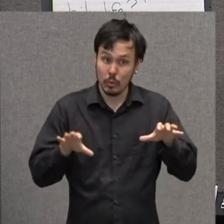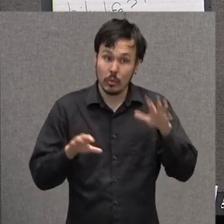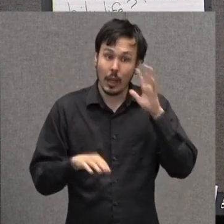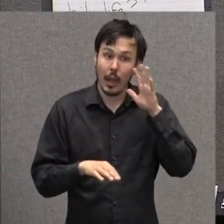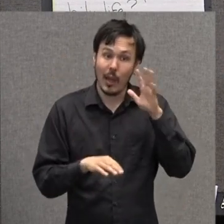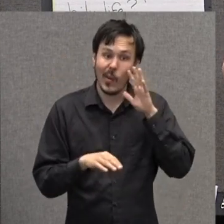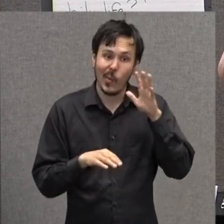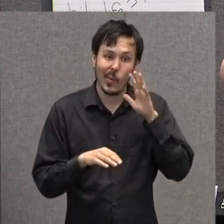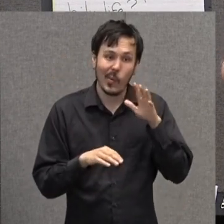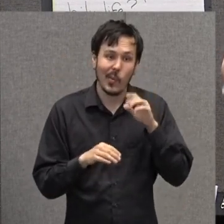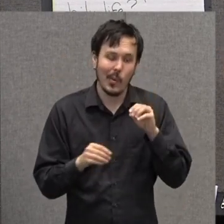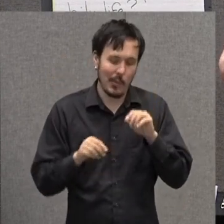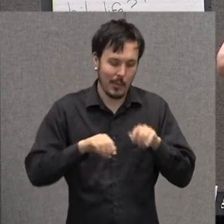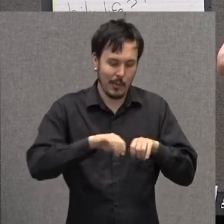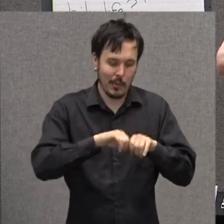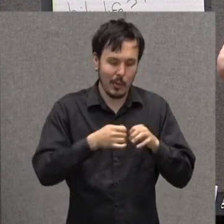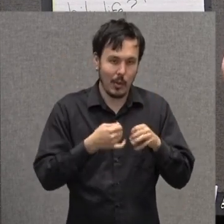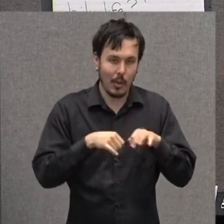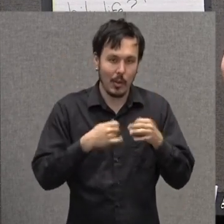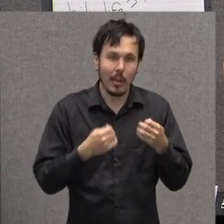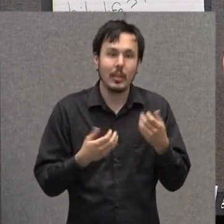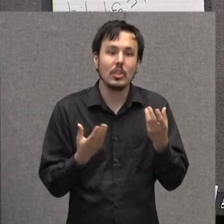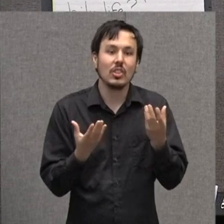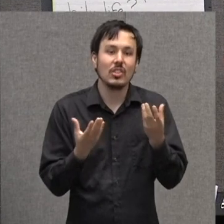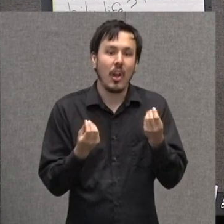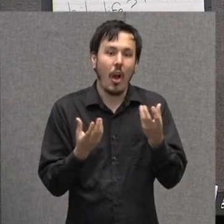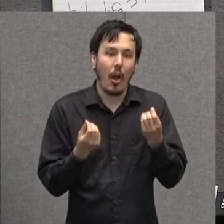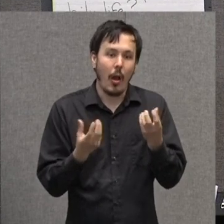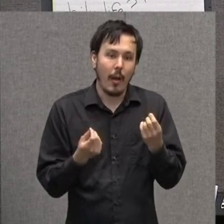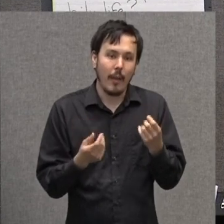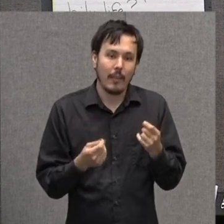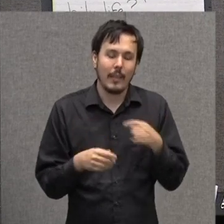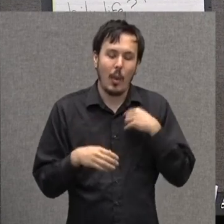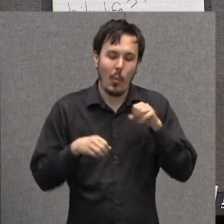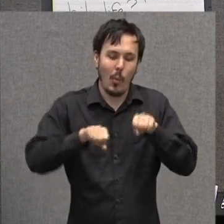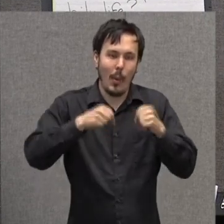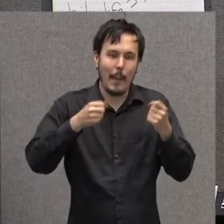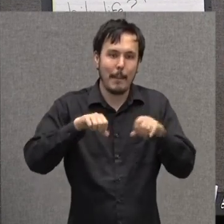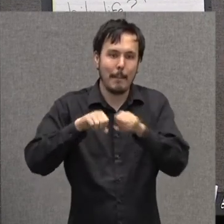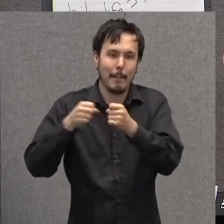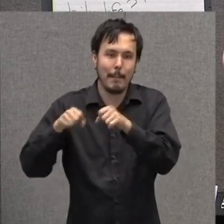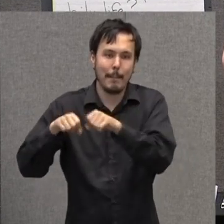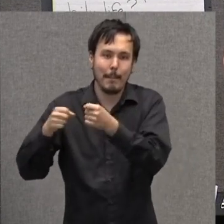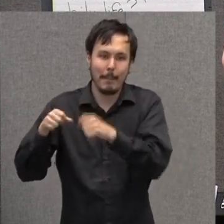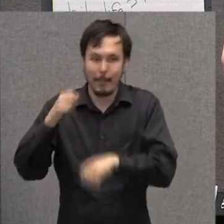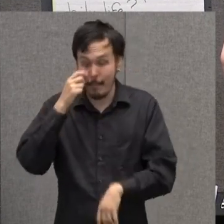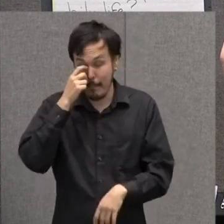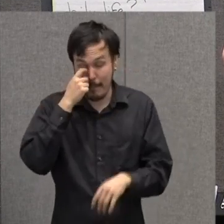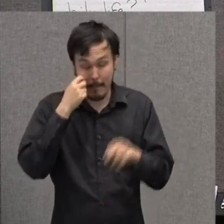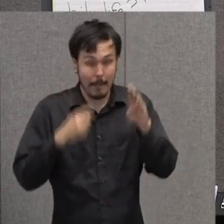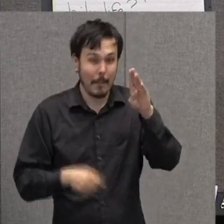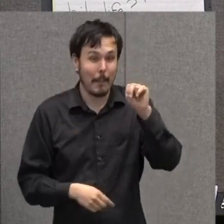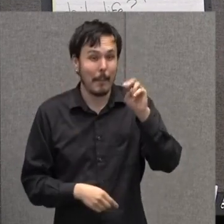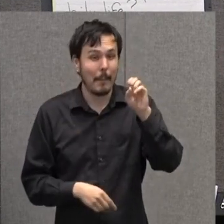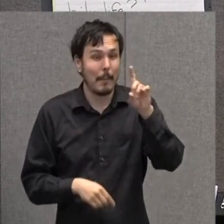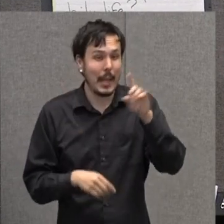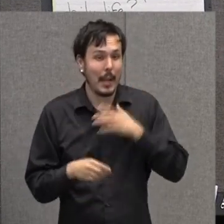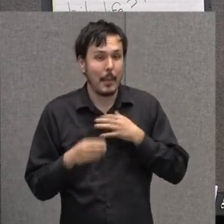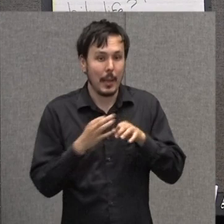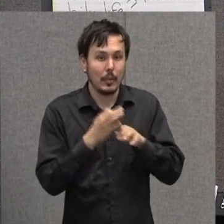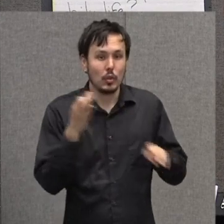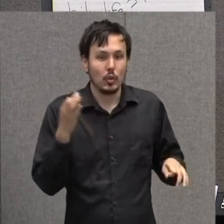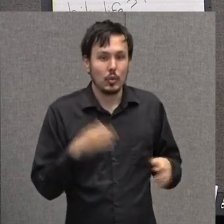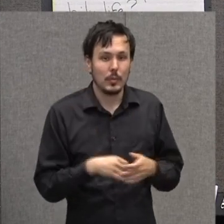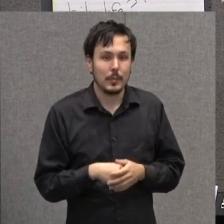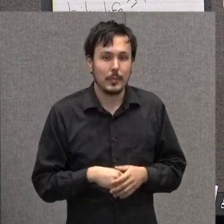the newspaper a little bit with my hand to kind of soften it up, have it bend a little better. Flatten it a little bit. Yeah, kind of flattening it. And